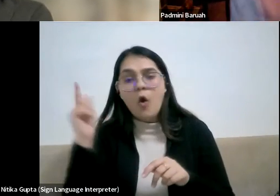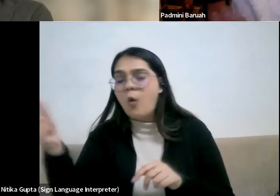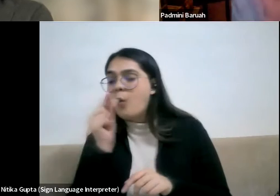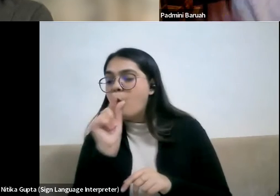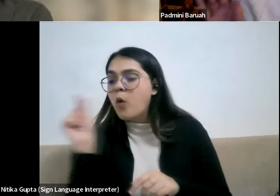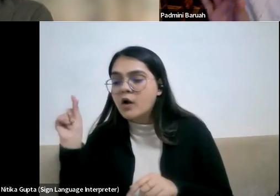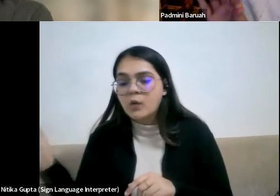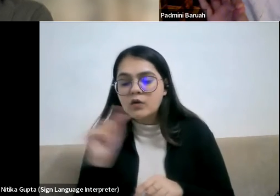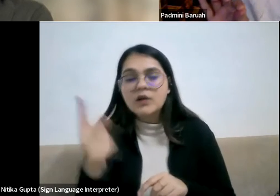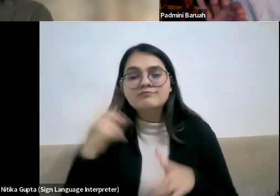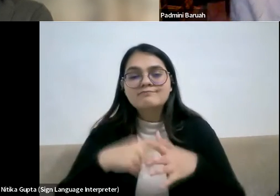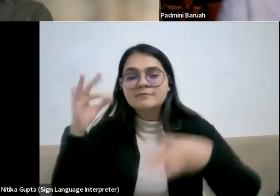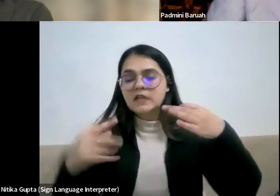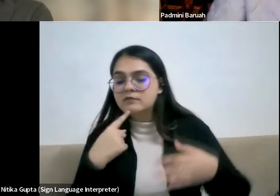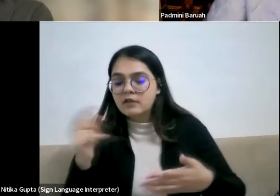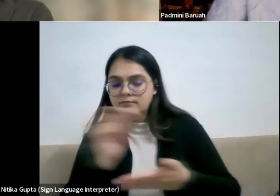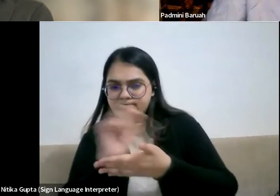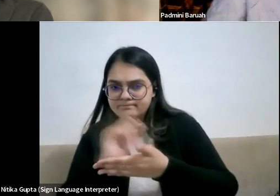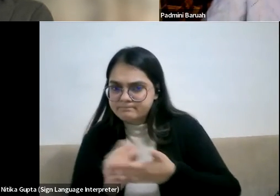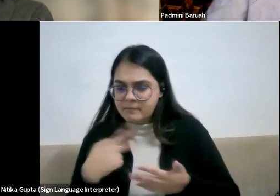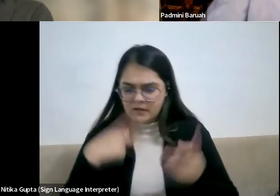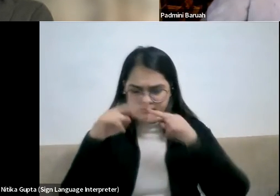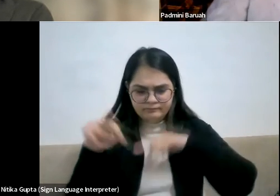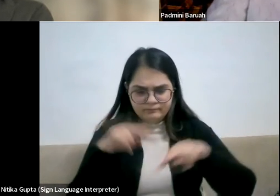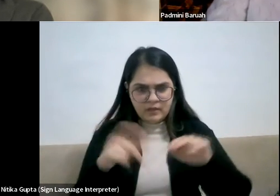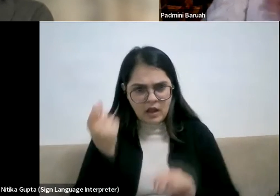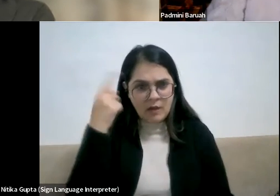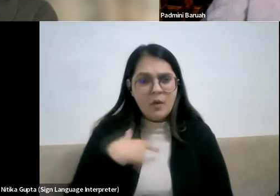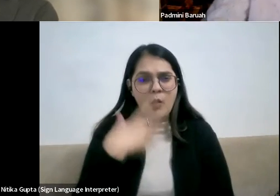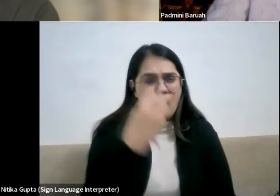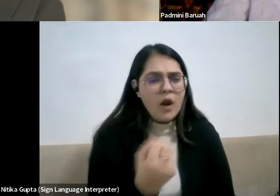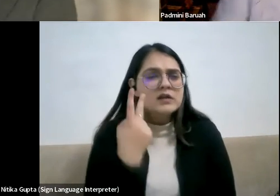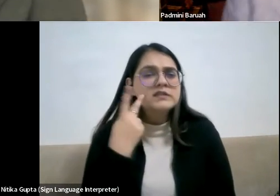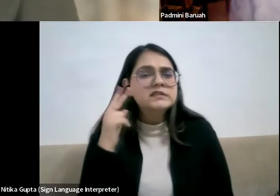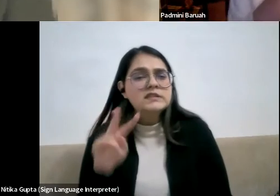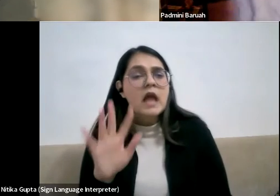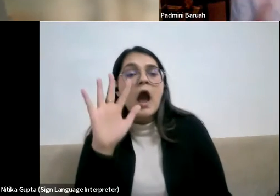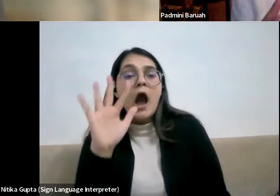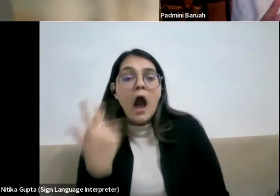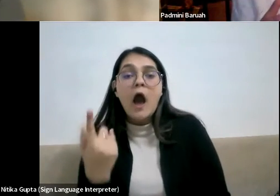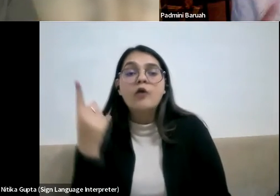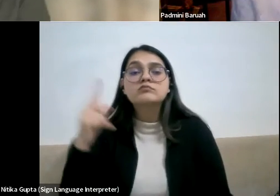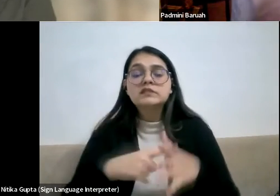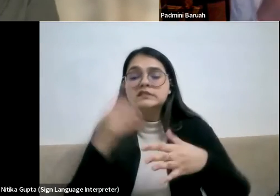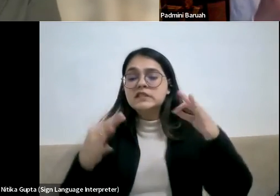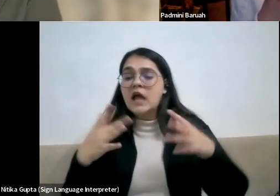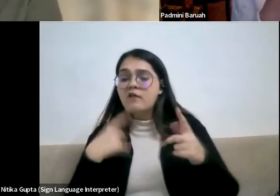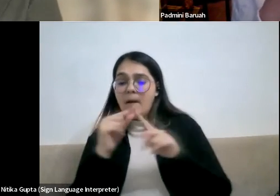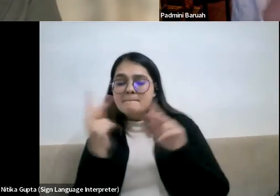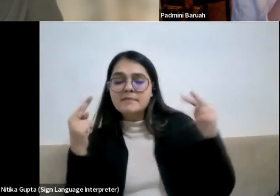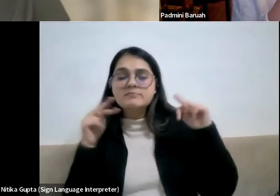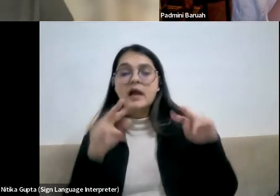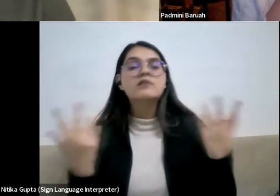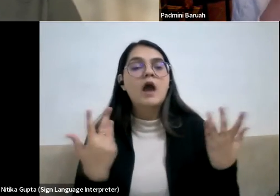what the judges were saying exactly. So there I wanted to see how are different litigants being perceived by judges, and are